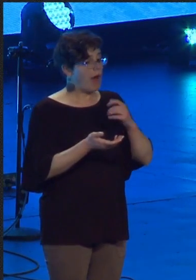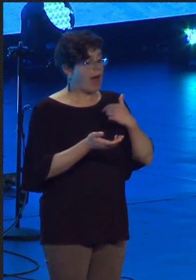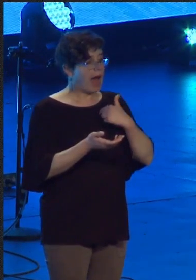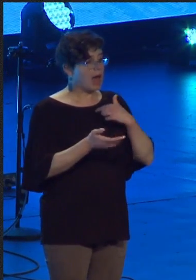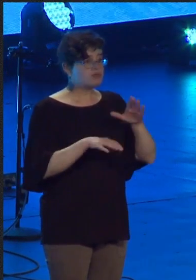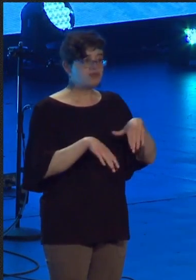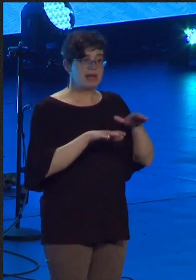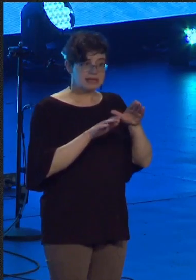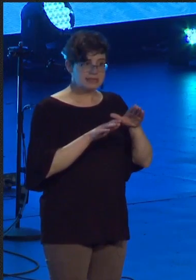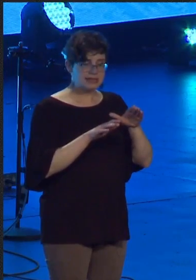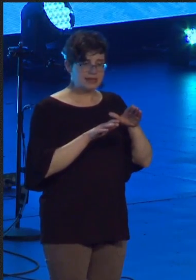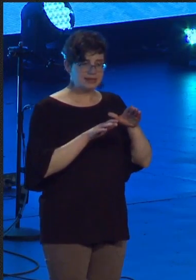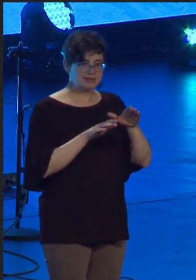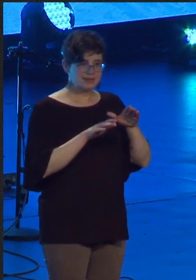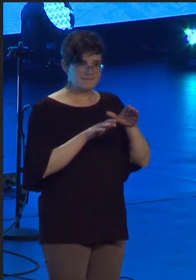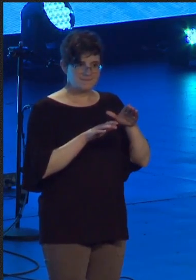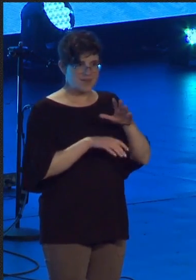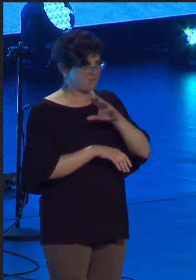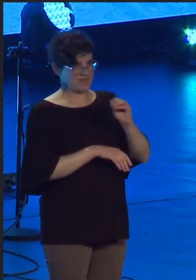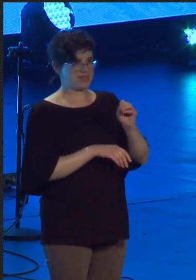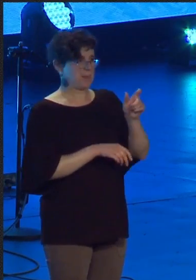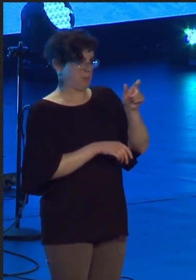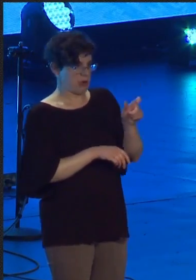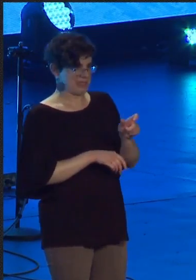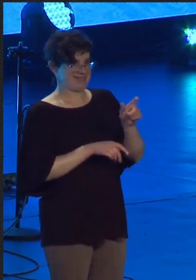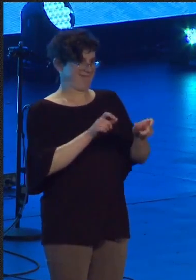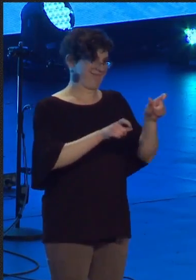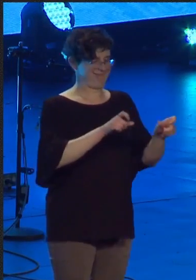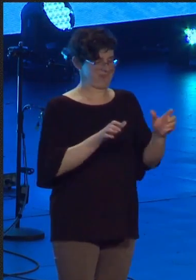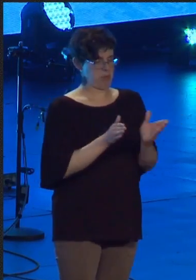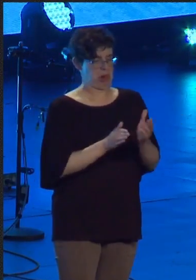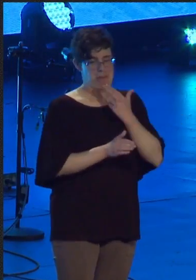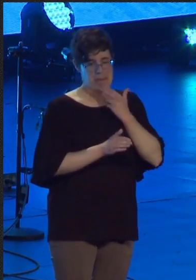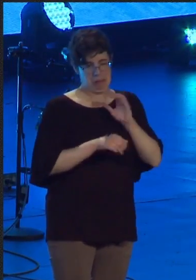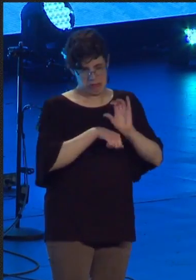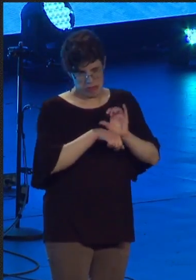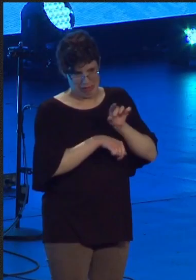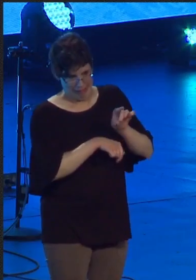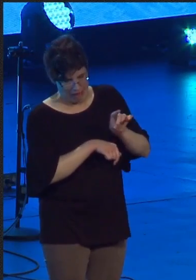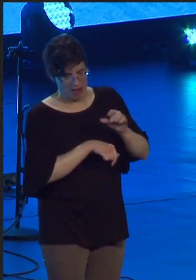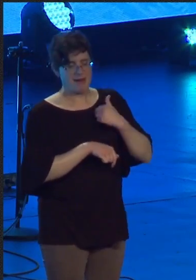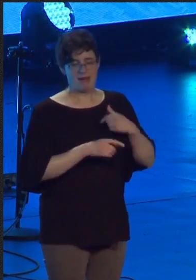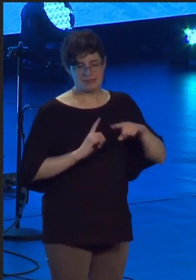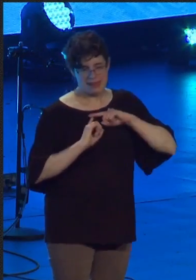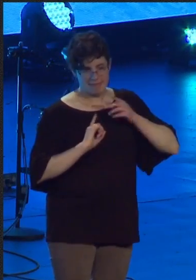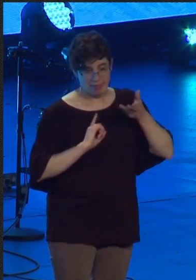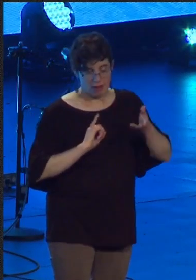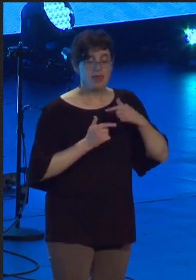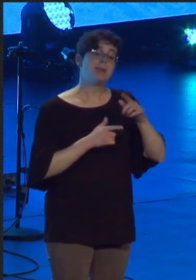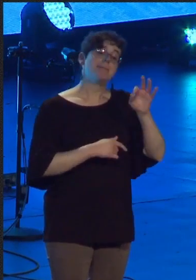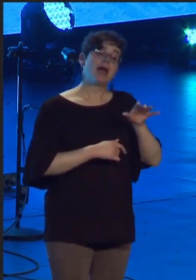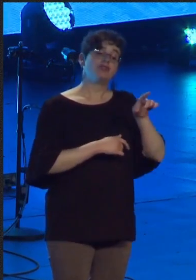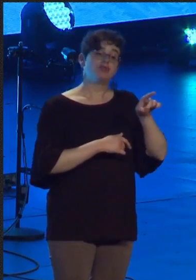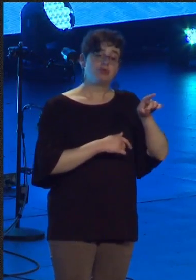was raised in a little 50-person BGC then church, and I came to Christ there. And then my